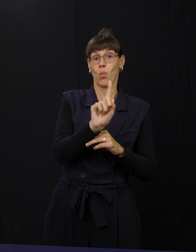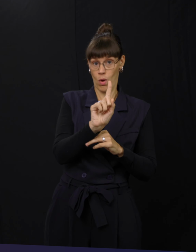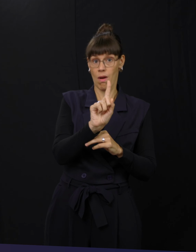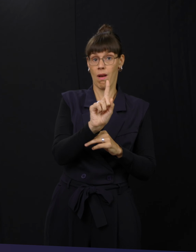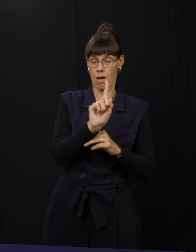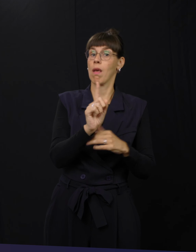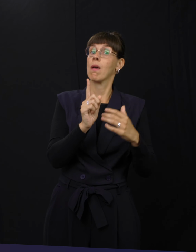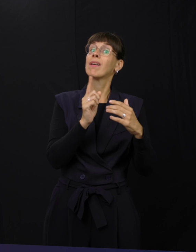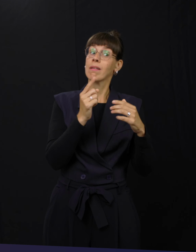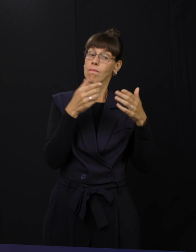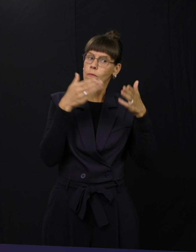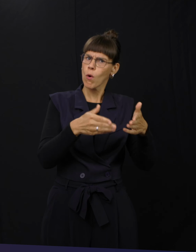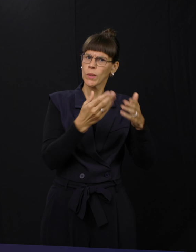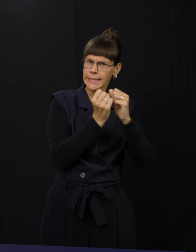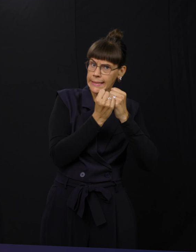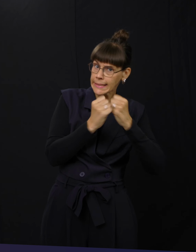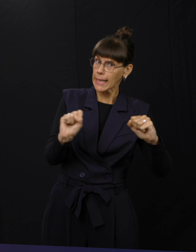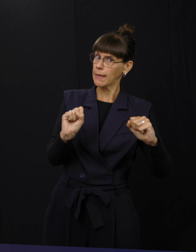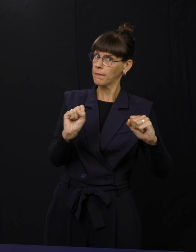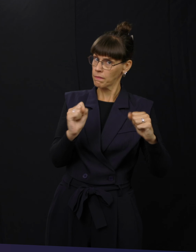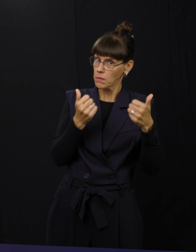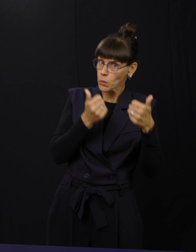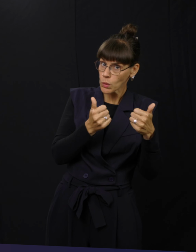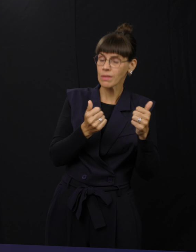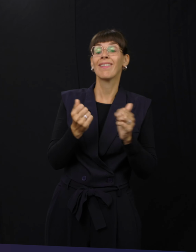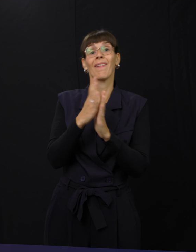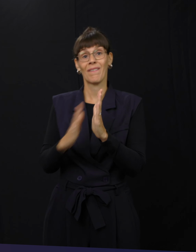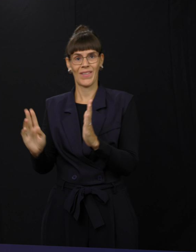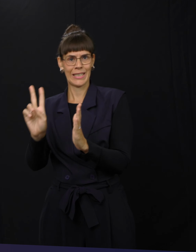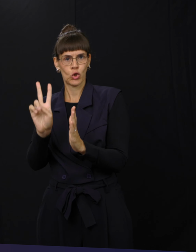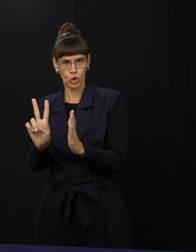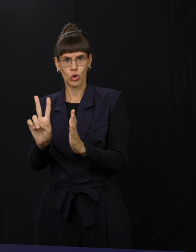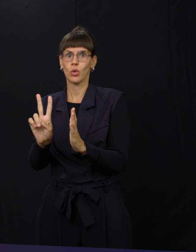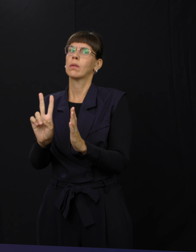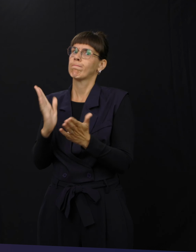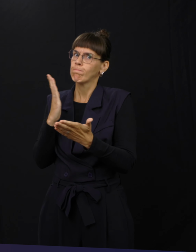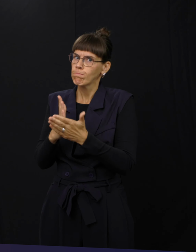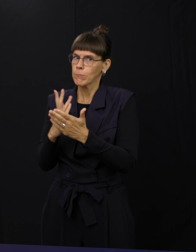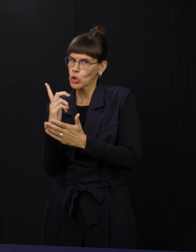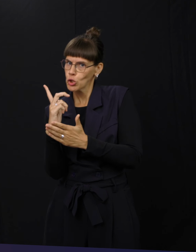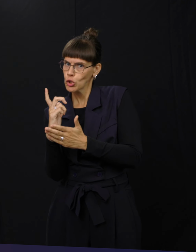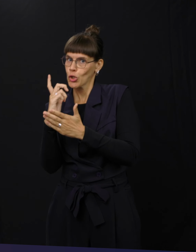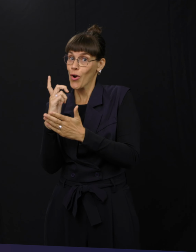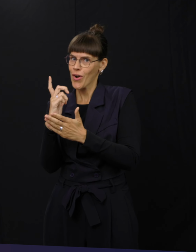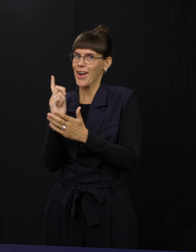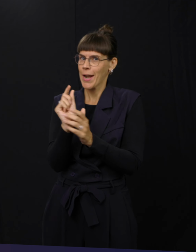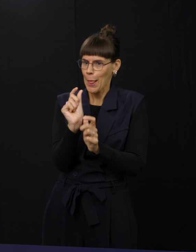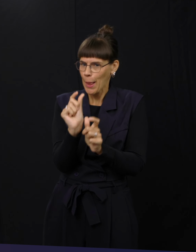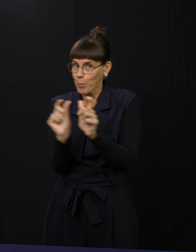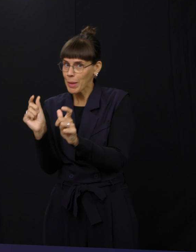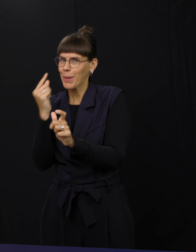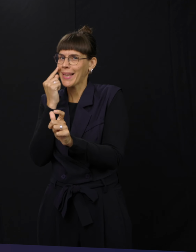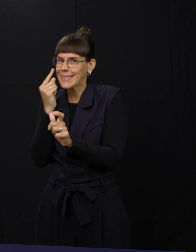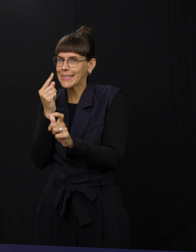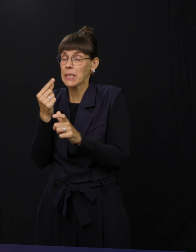means safety in man. Right. Phase 2 is the very initial proof of concept that it indeed works